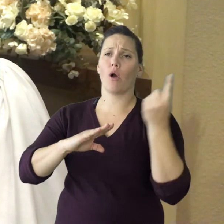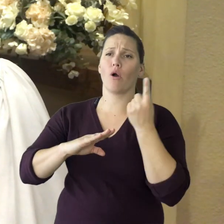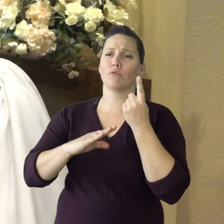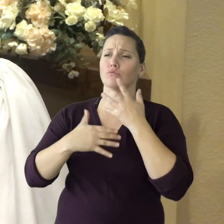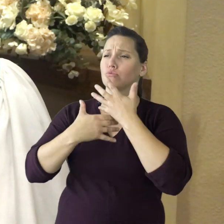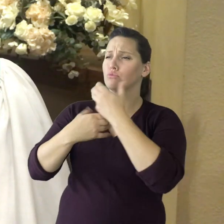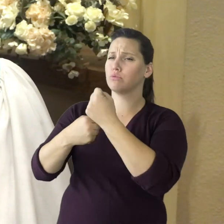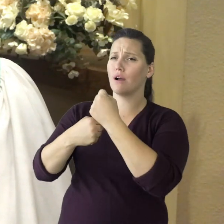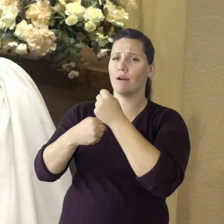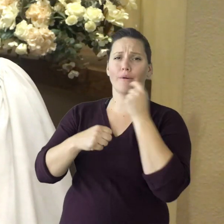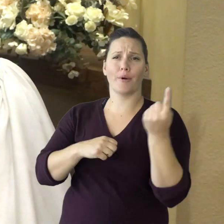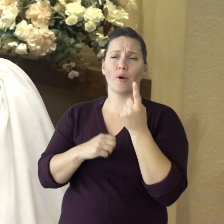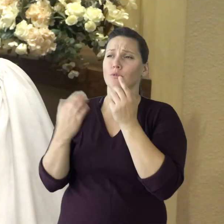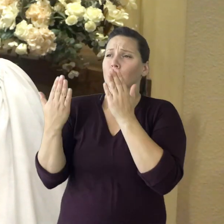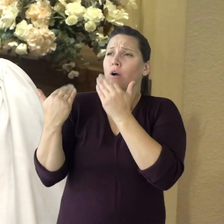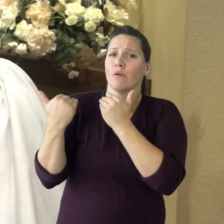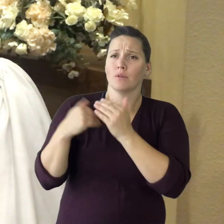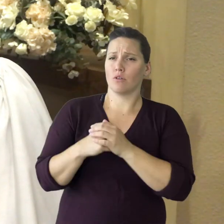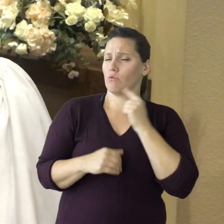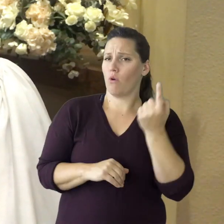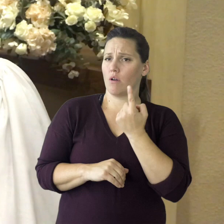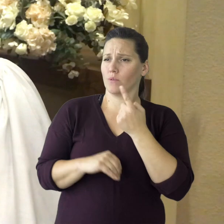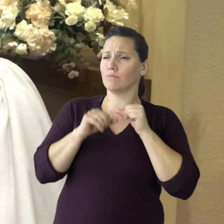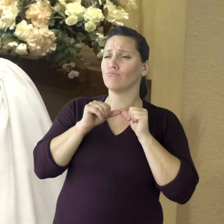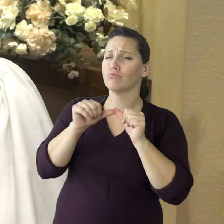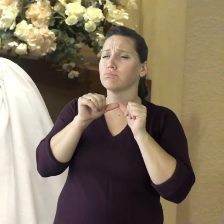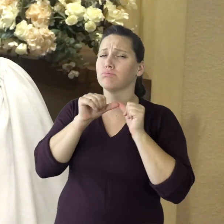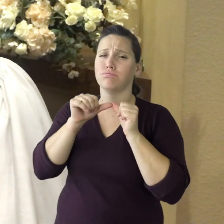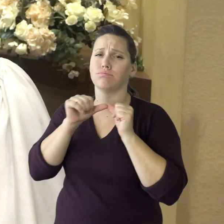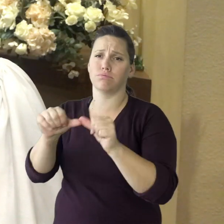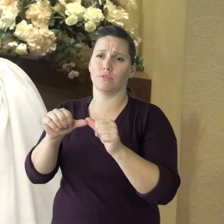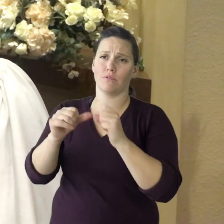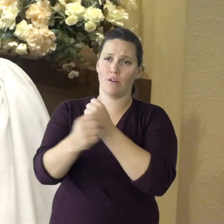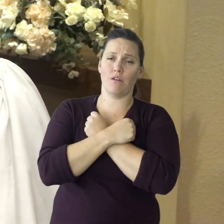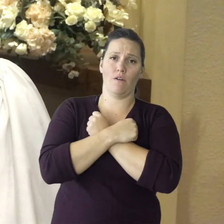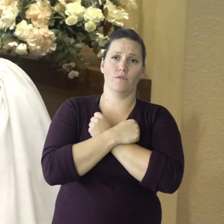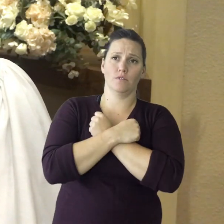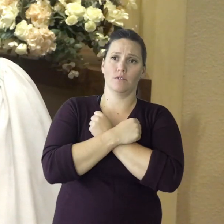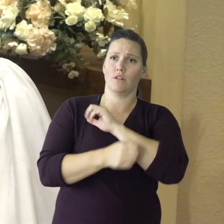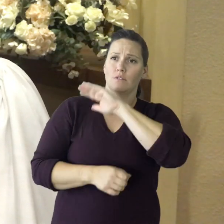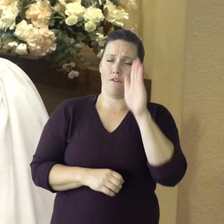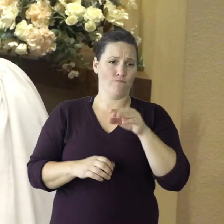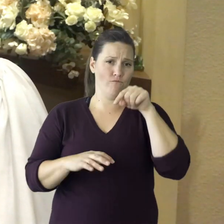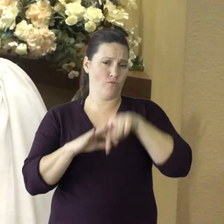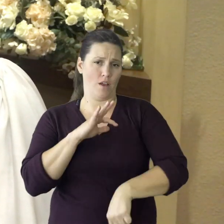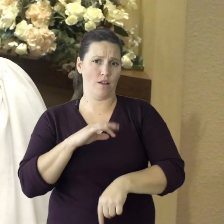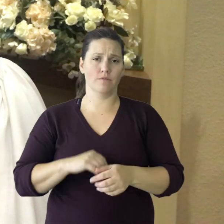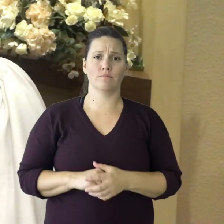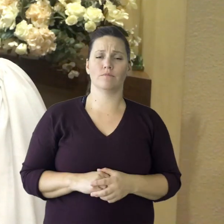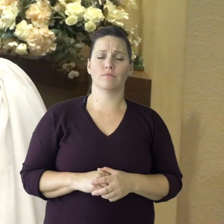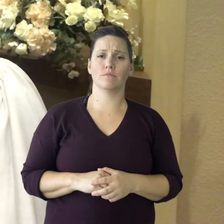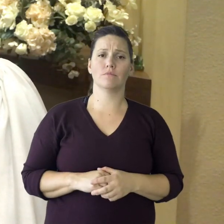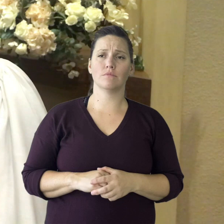always protects, always trusts, always hopes, always perseveres. Love